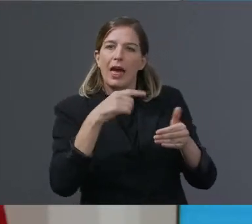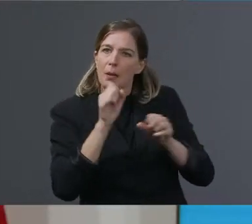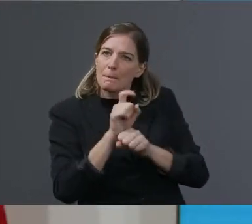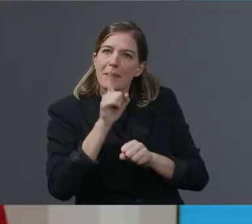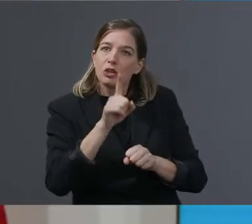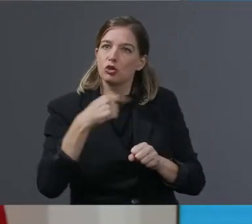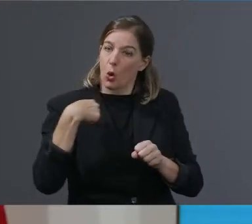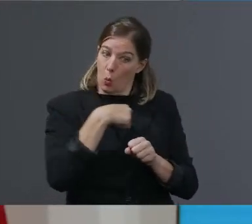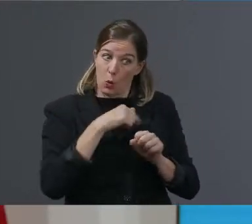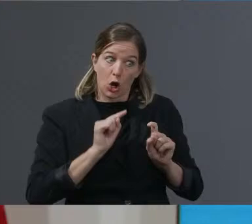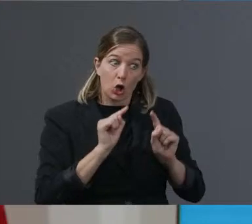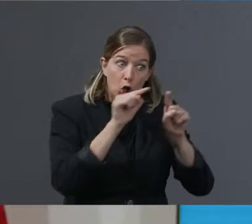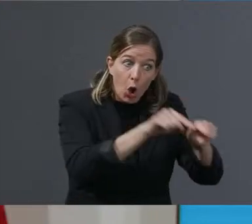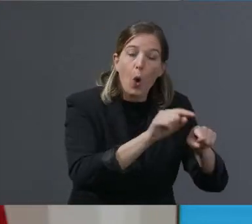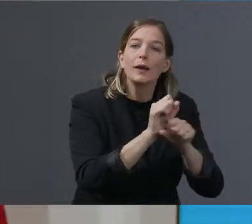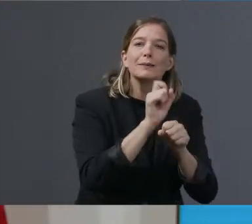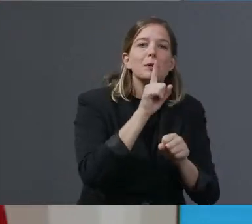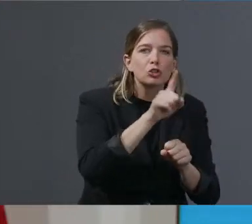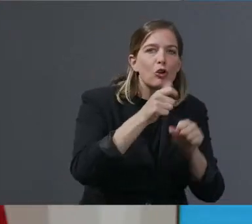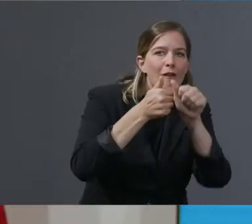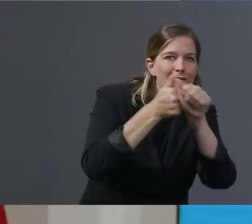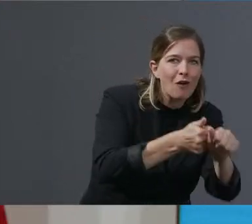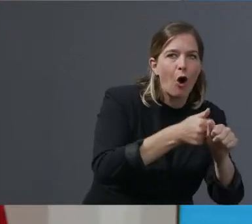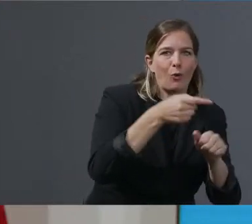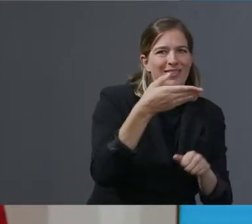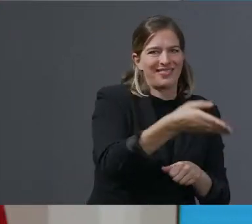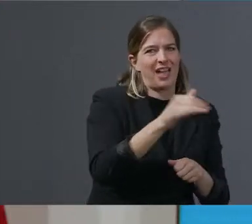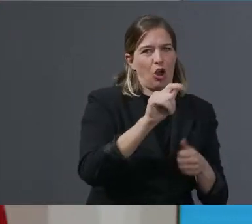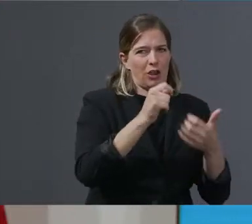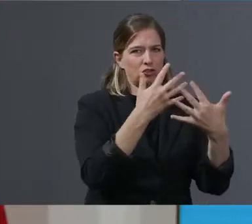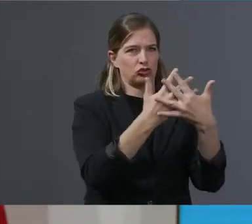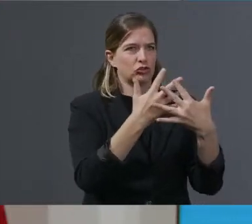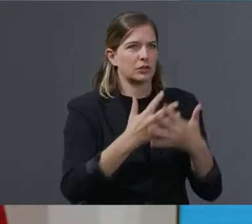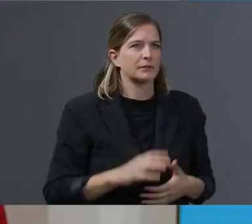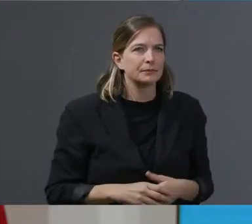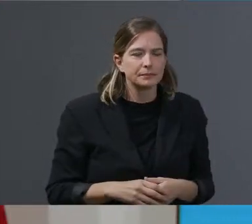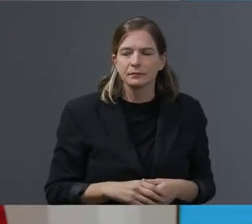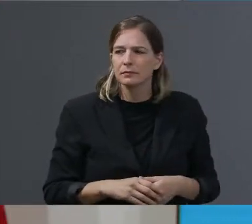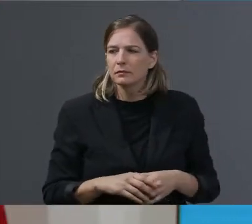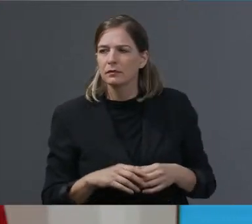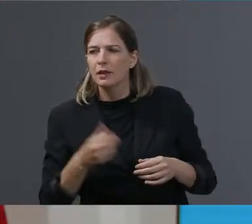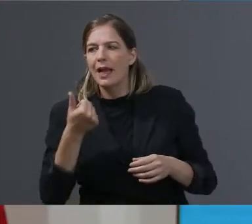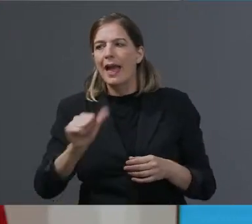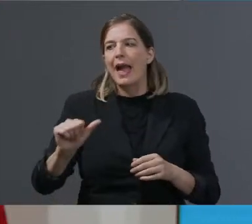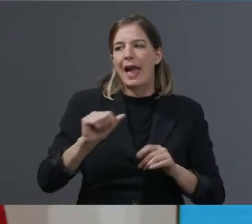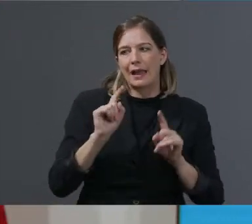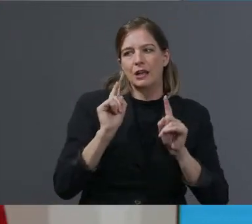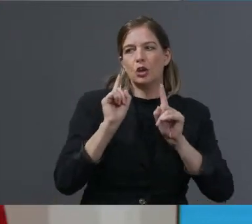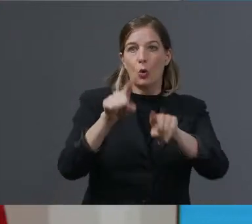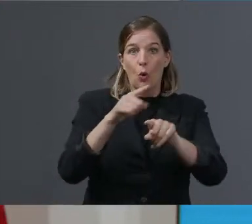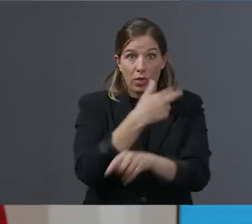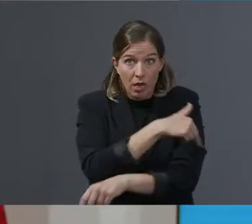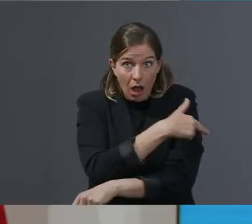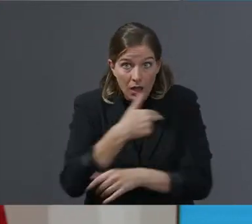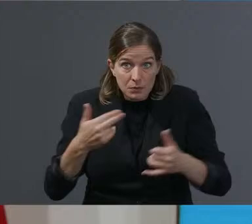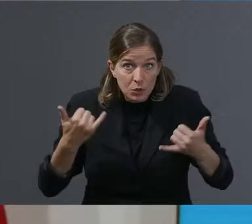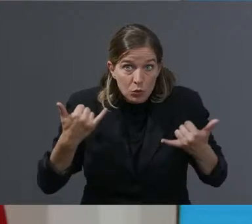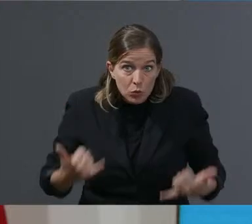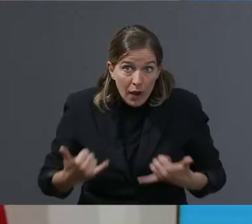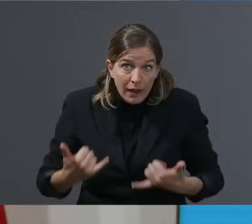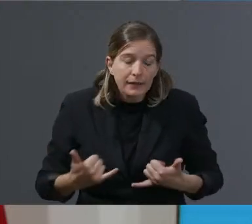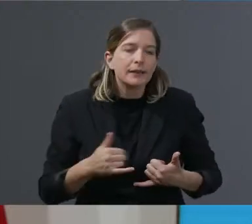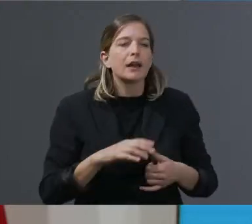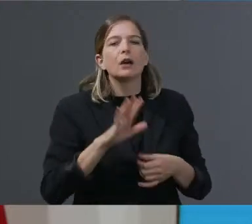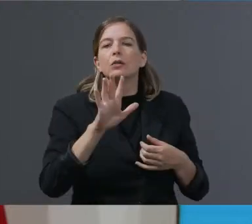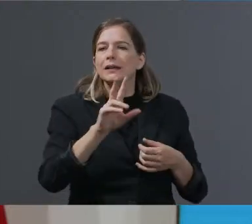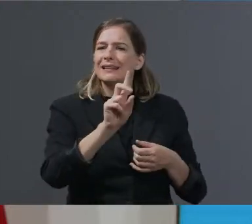site. Do you have any of them being treated at like a hospital type scenario right now? So the Department of Corrections, depending on what